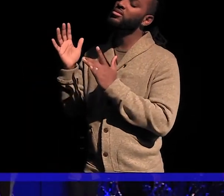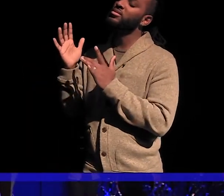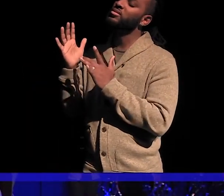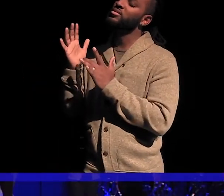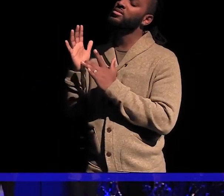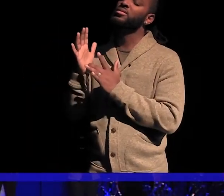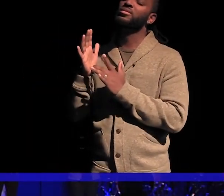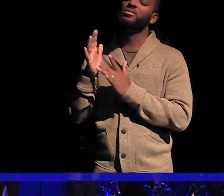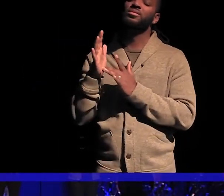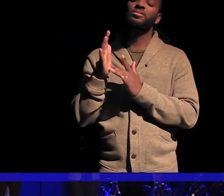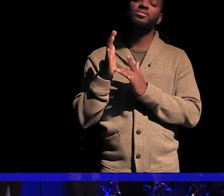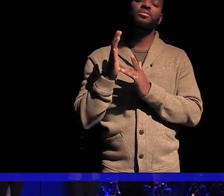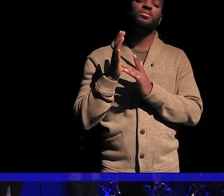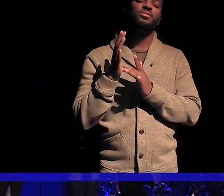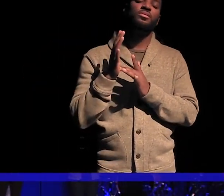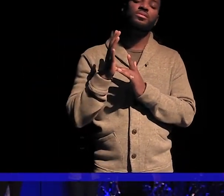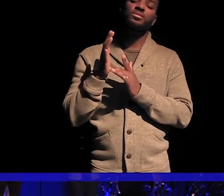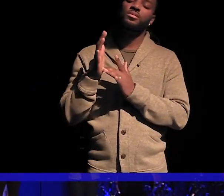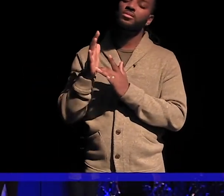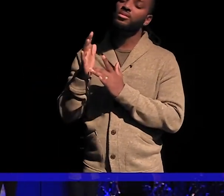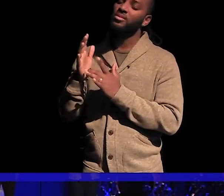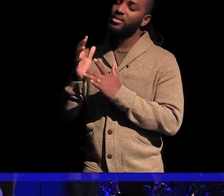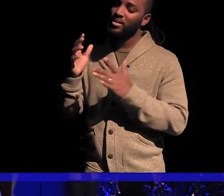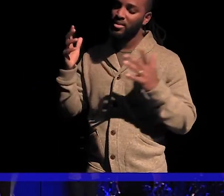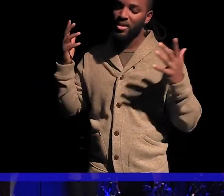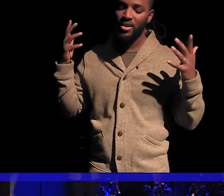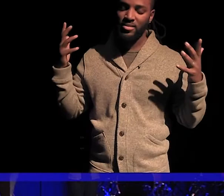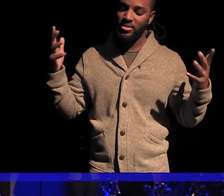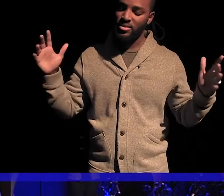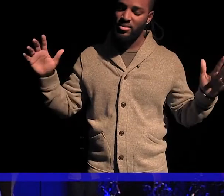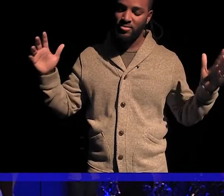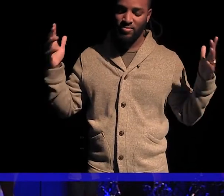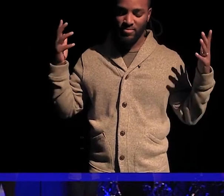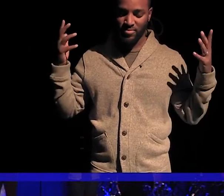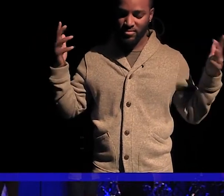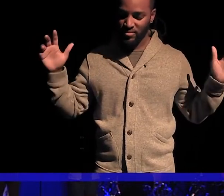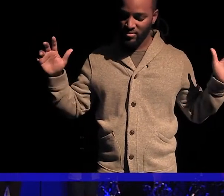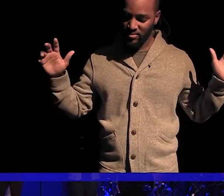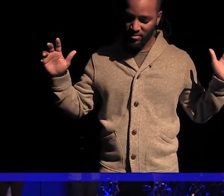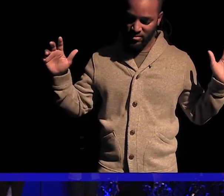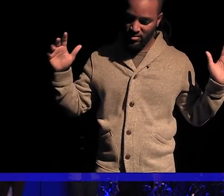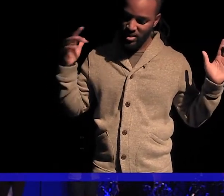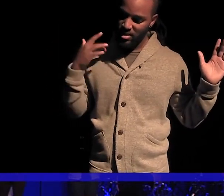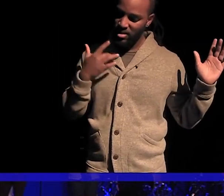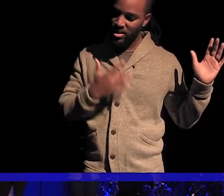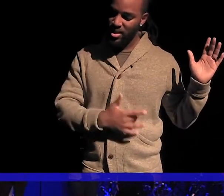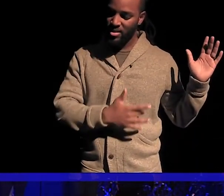Nothing else. Not this moment.